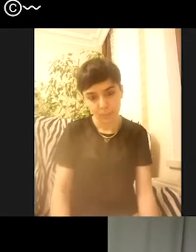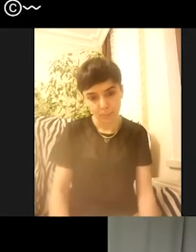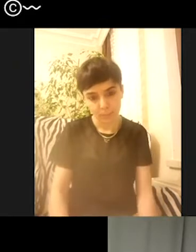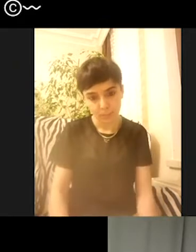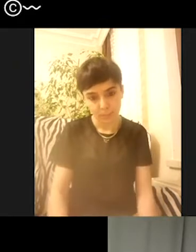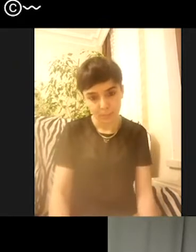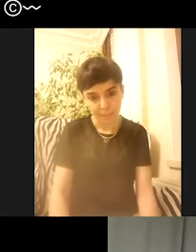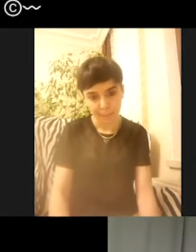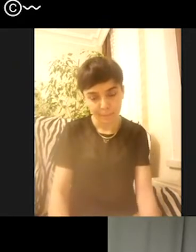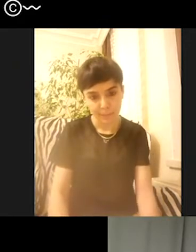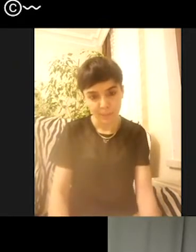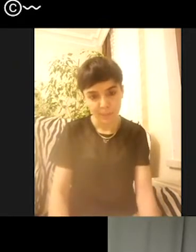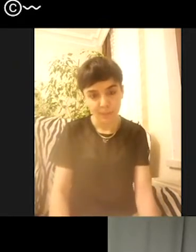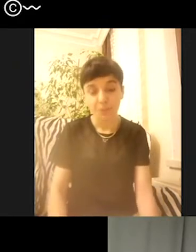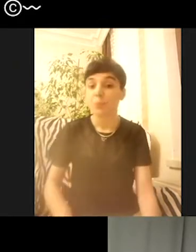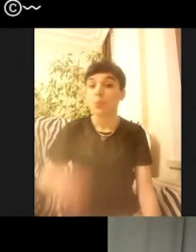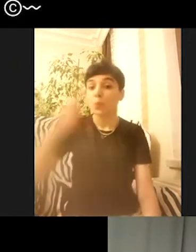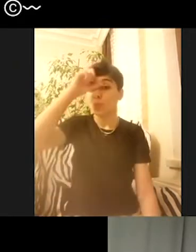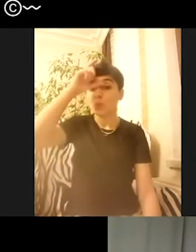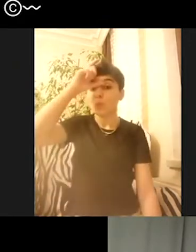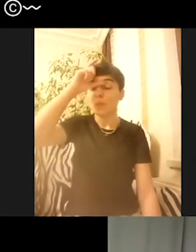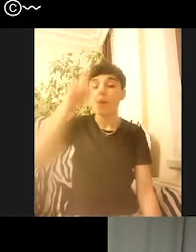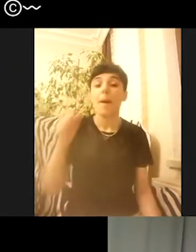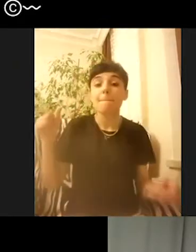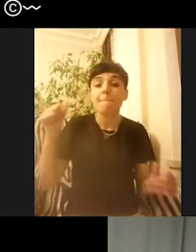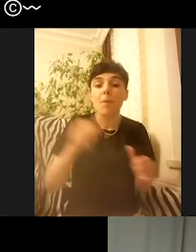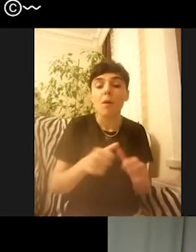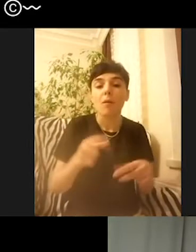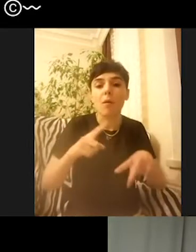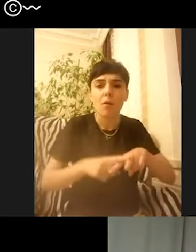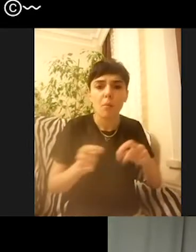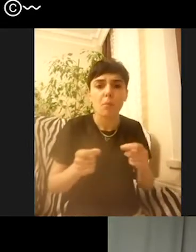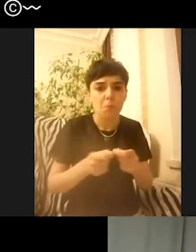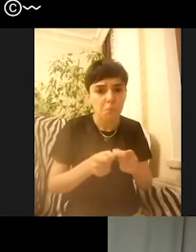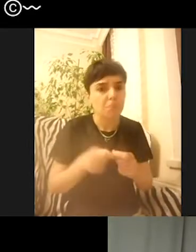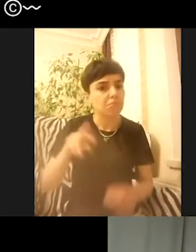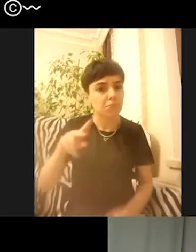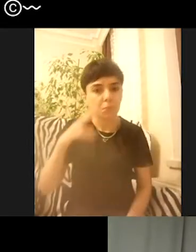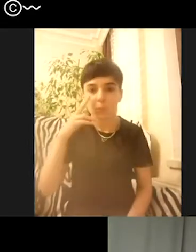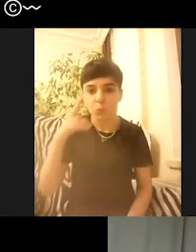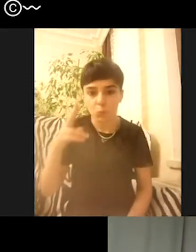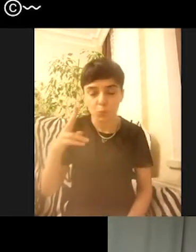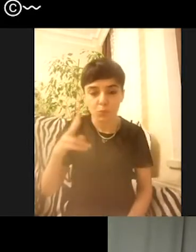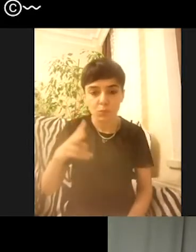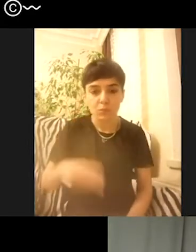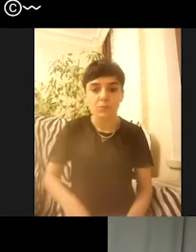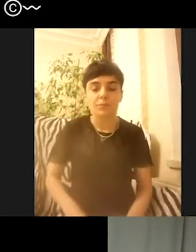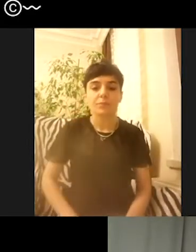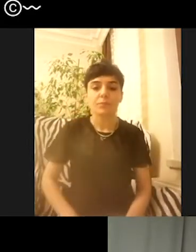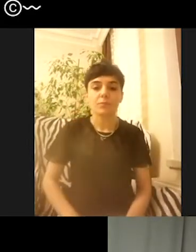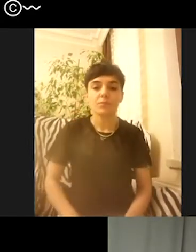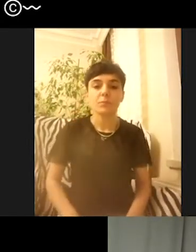of European Union reach to Turkey as well, could reach. And your anger at Hungarian government, for